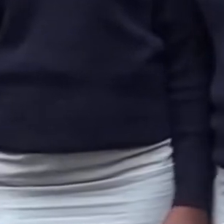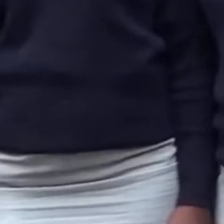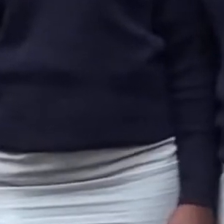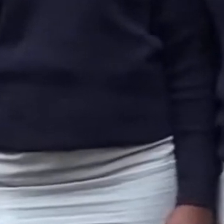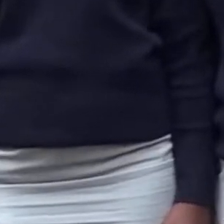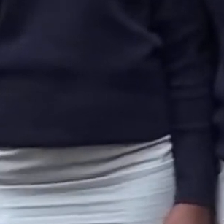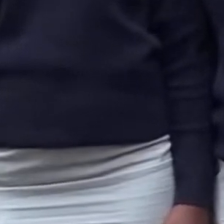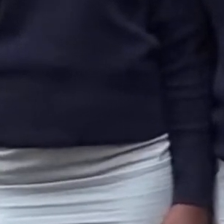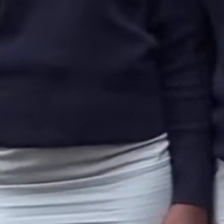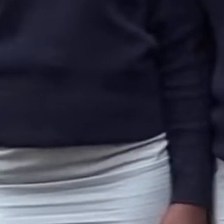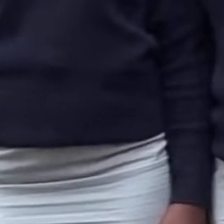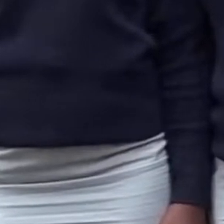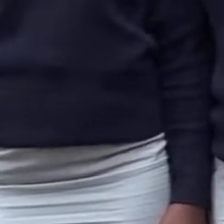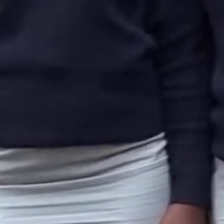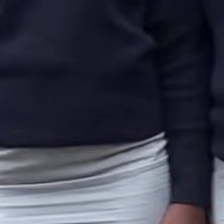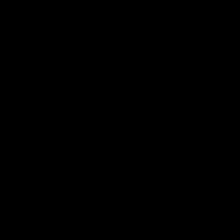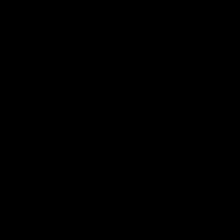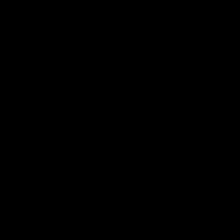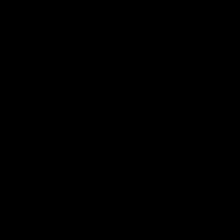Welcome to Children's Corner.